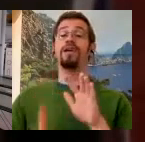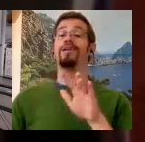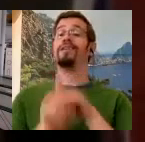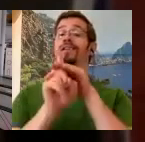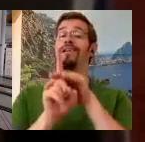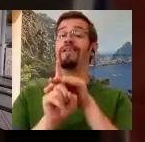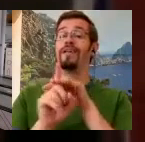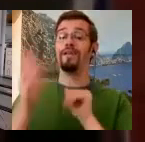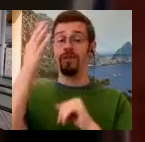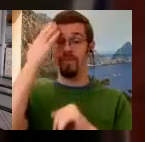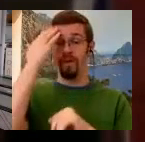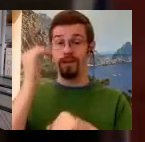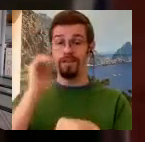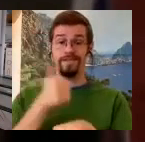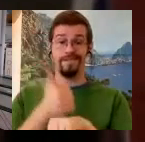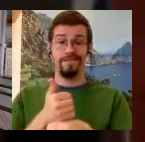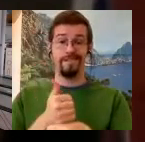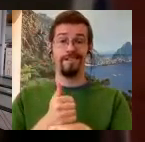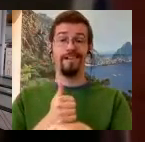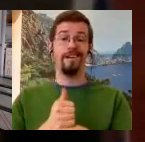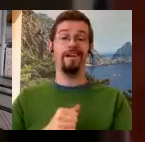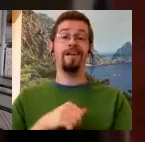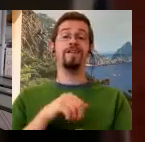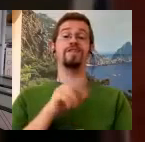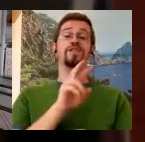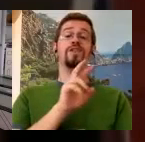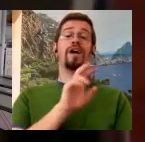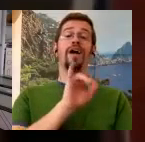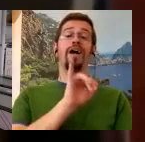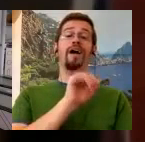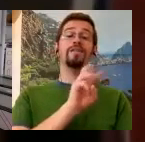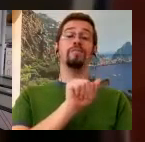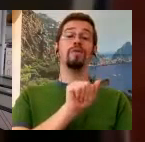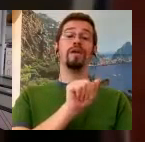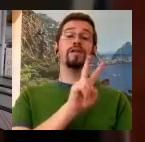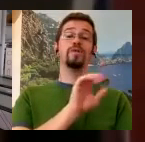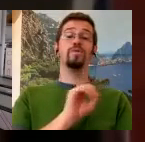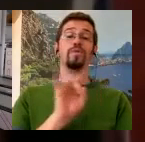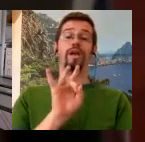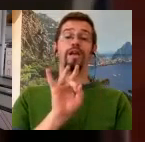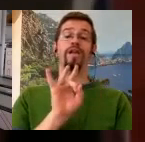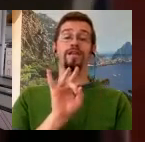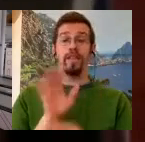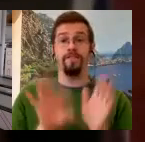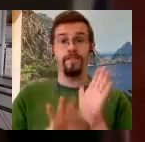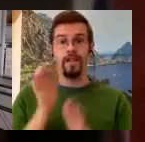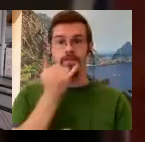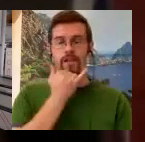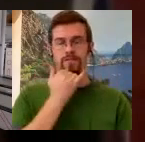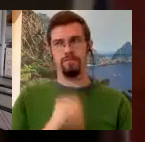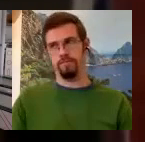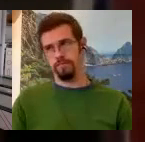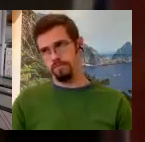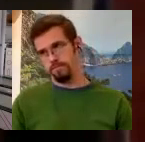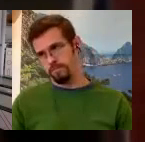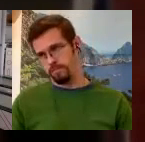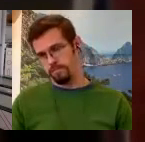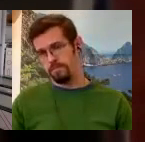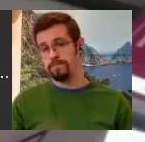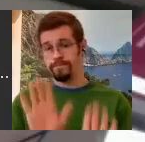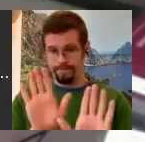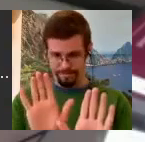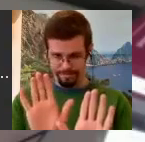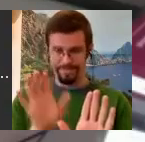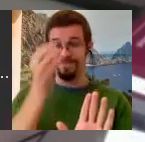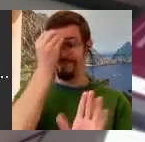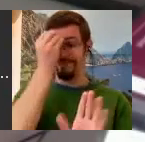basing it on the ISWA 2008, and they found some flaws. Well, let me tell you, I just want everyone to know,